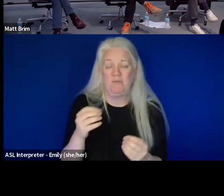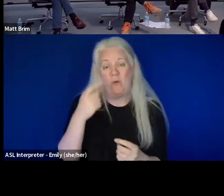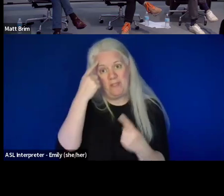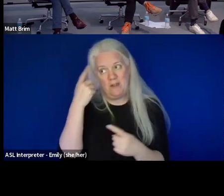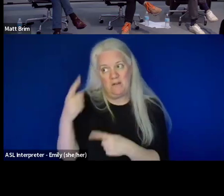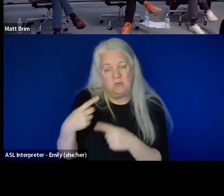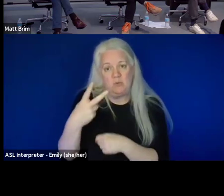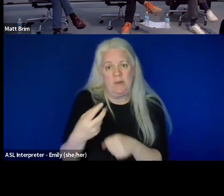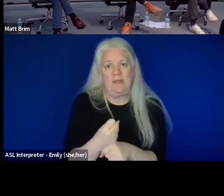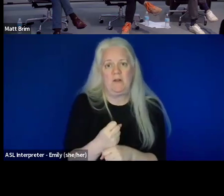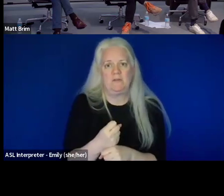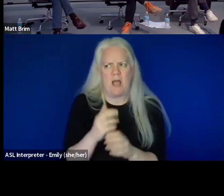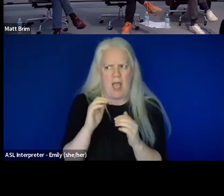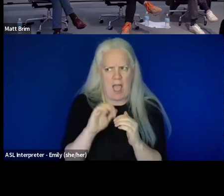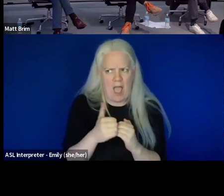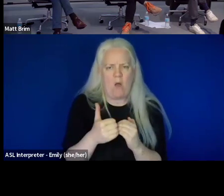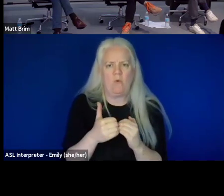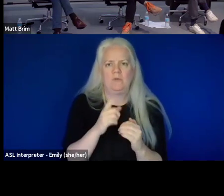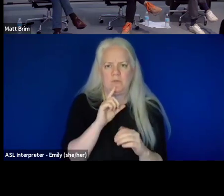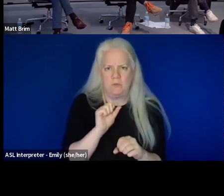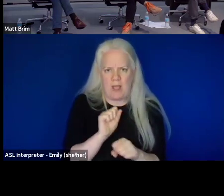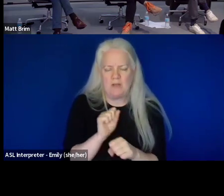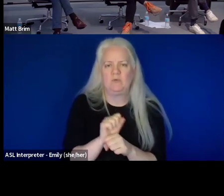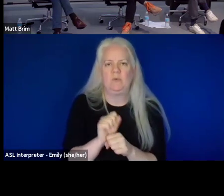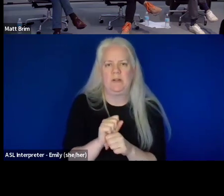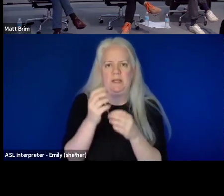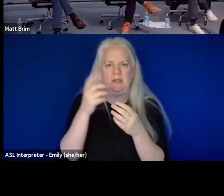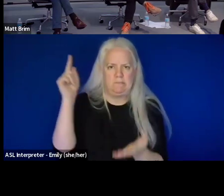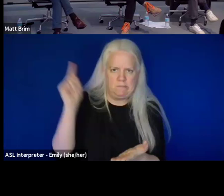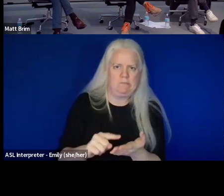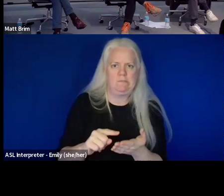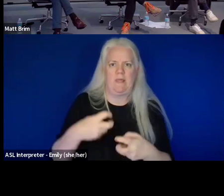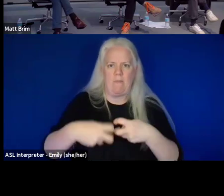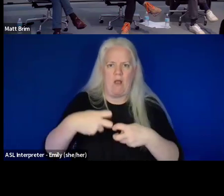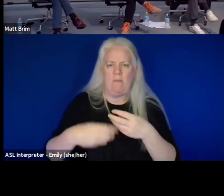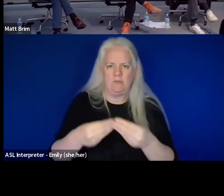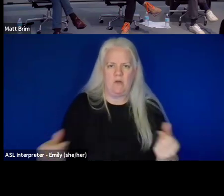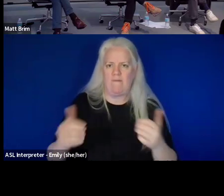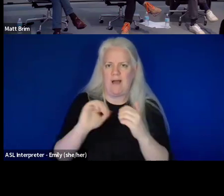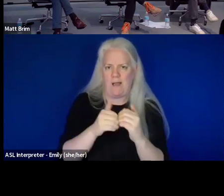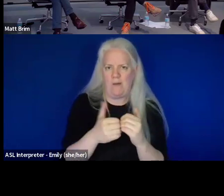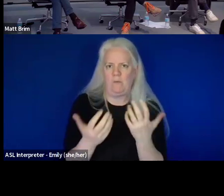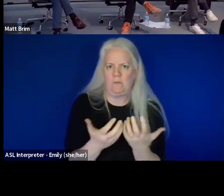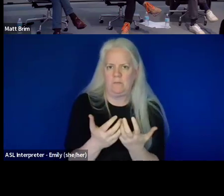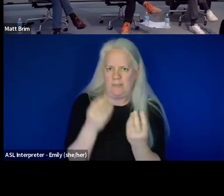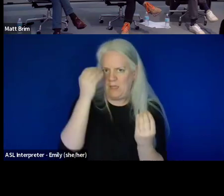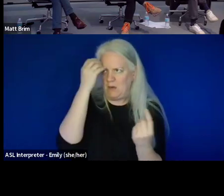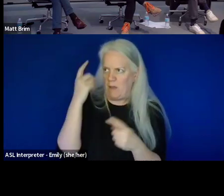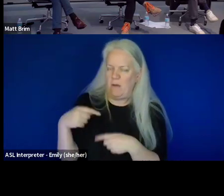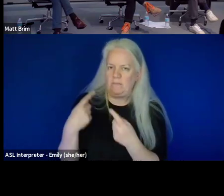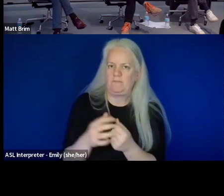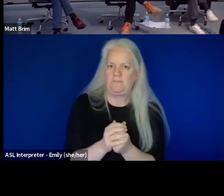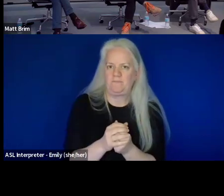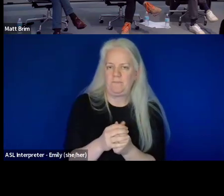was how to like actually like alleviate this problem. And so far, it's not something that I've been